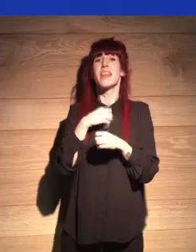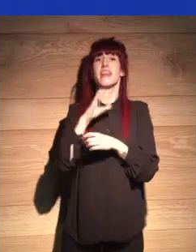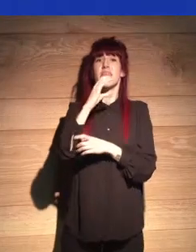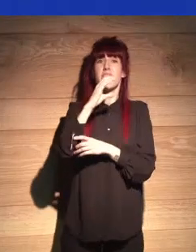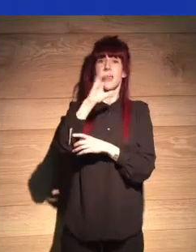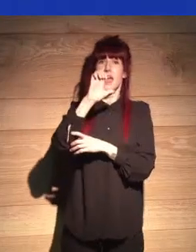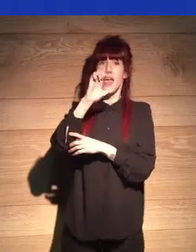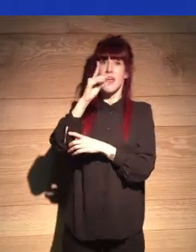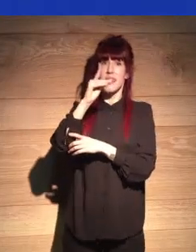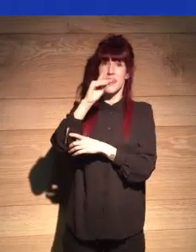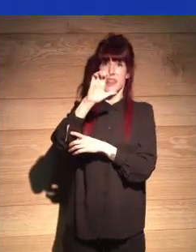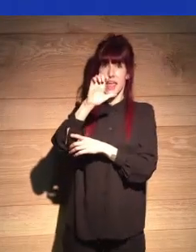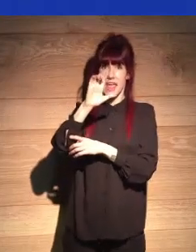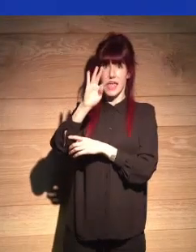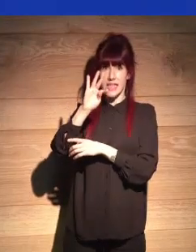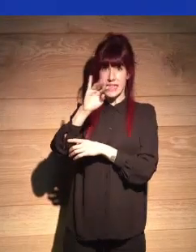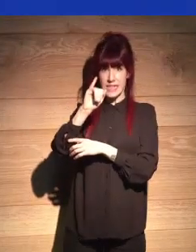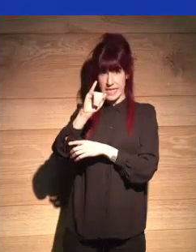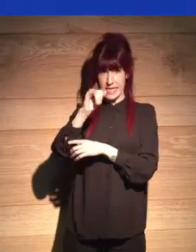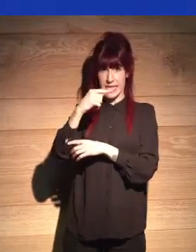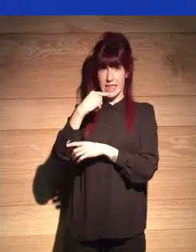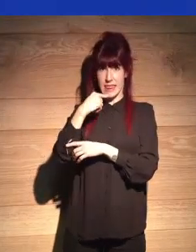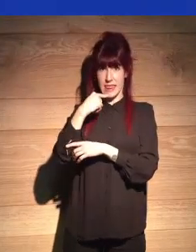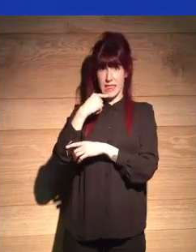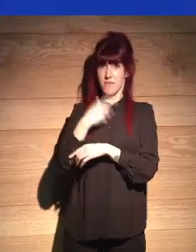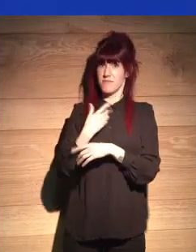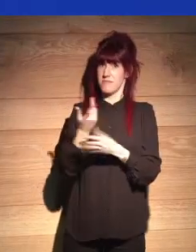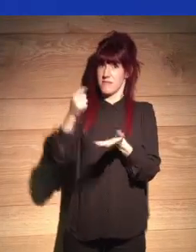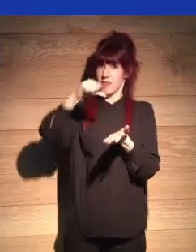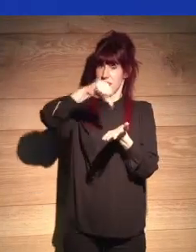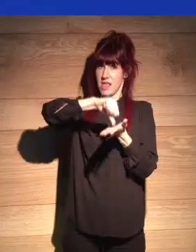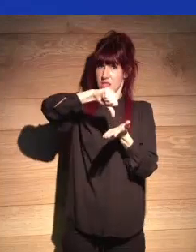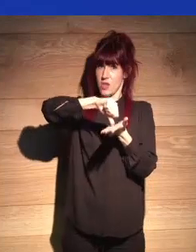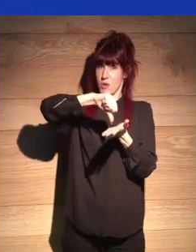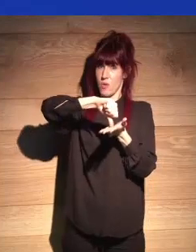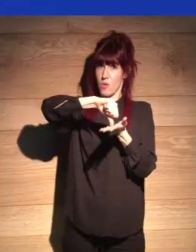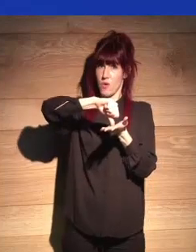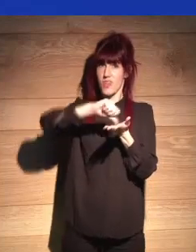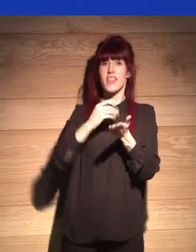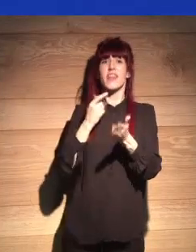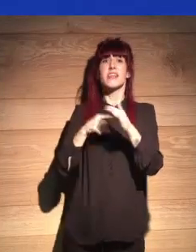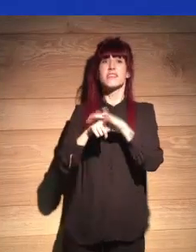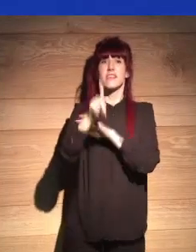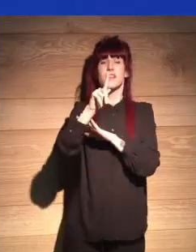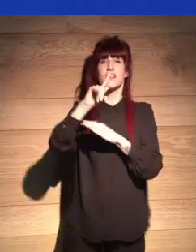the CDTI, that is the Center, is an funding agency of innovation, the Center